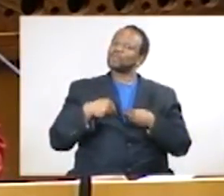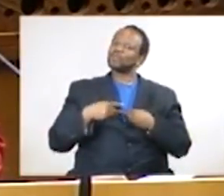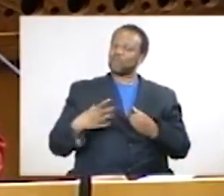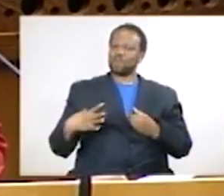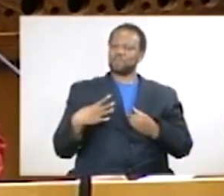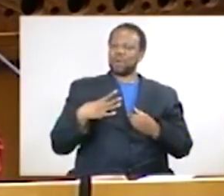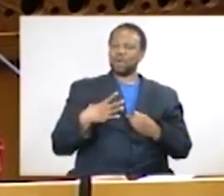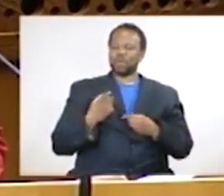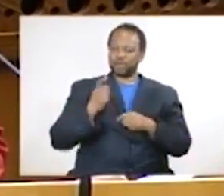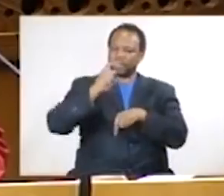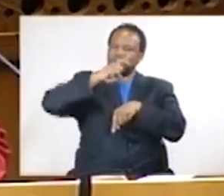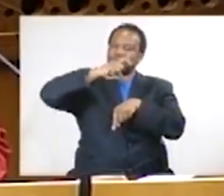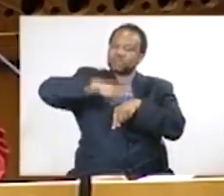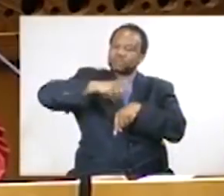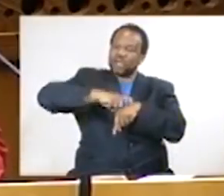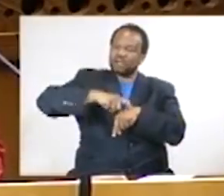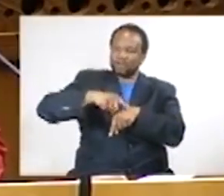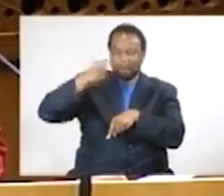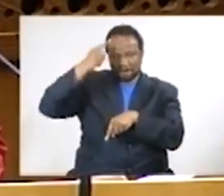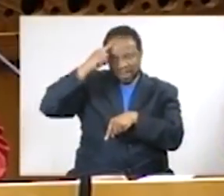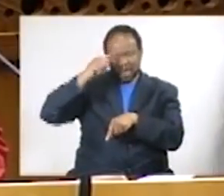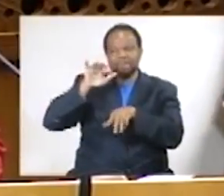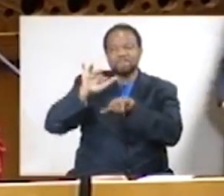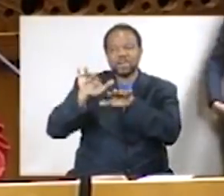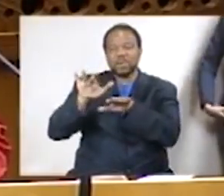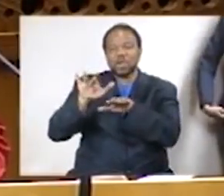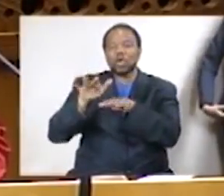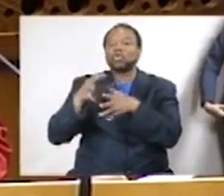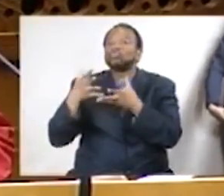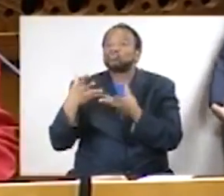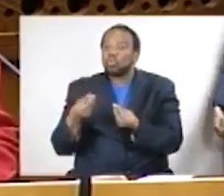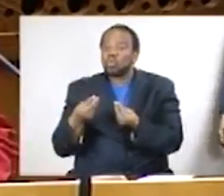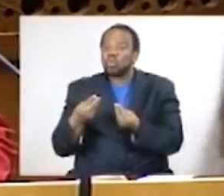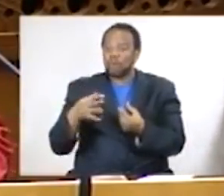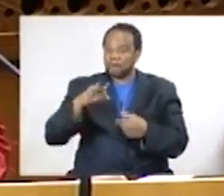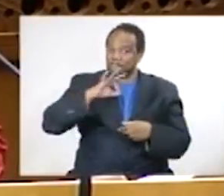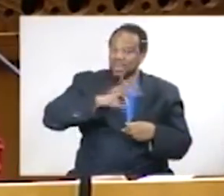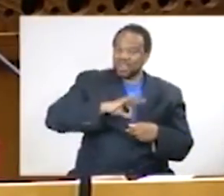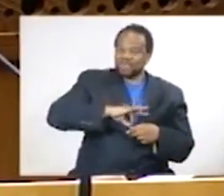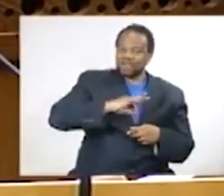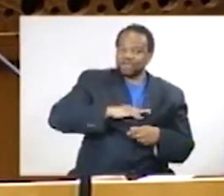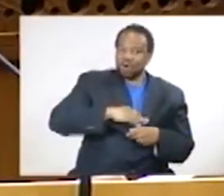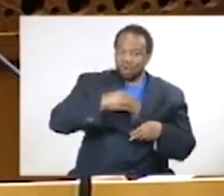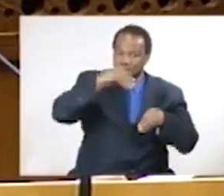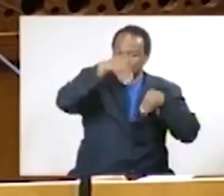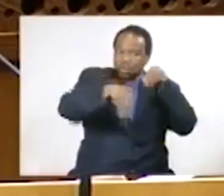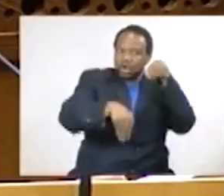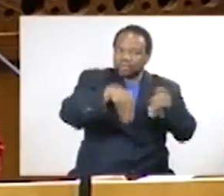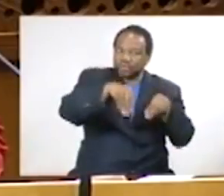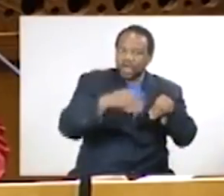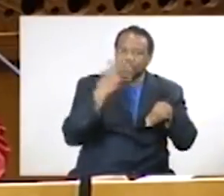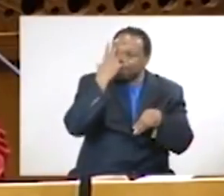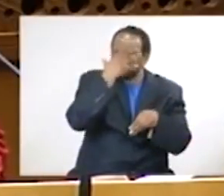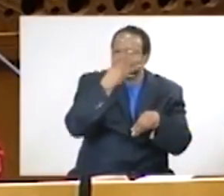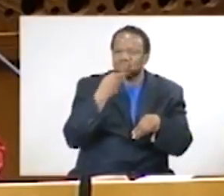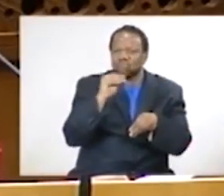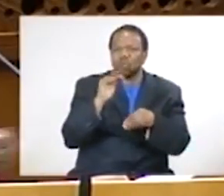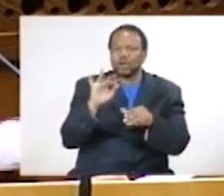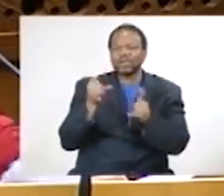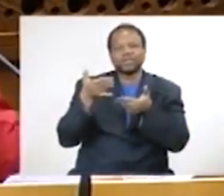blacks in general and Africans in particular. We must do away with self-hatred and embrace who